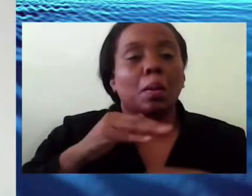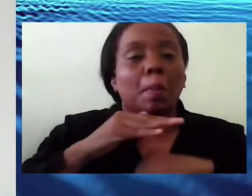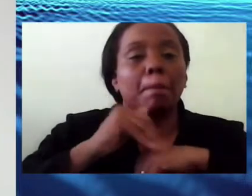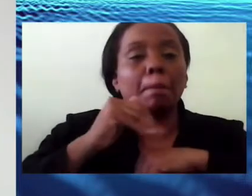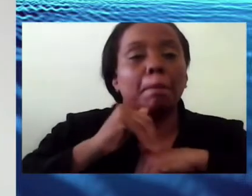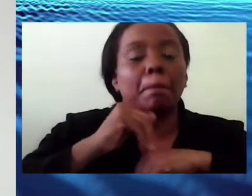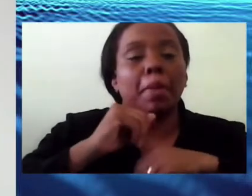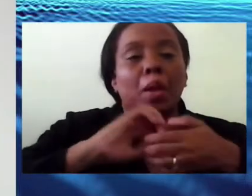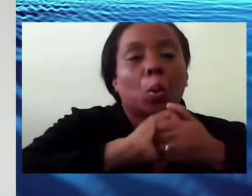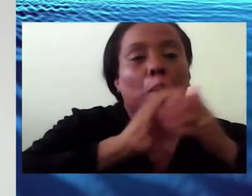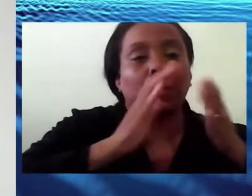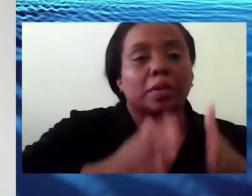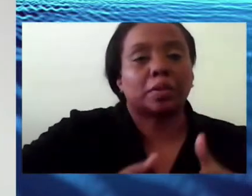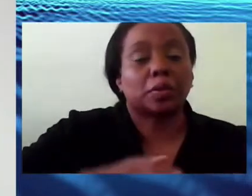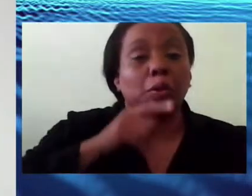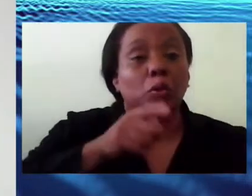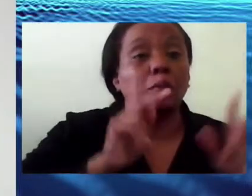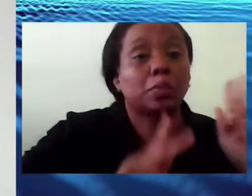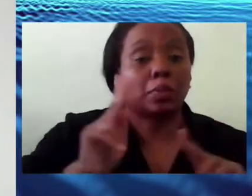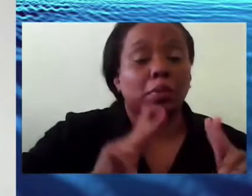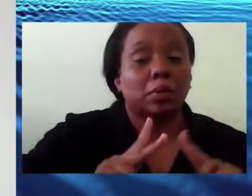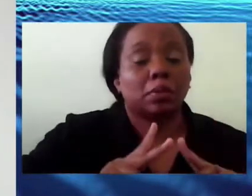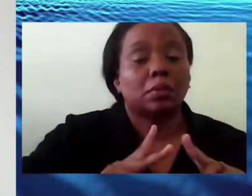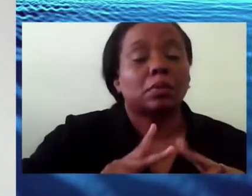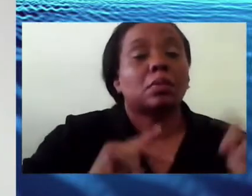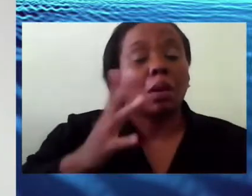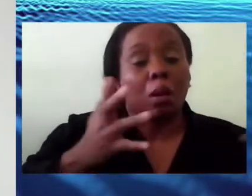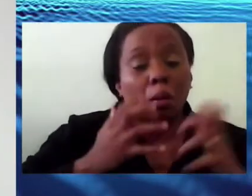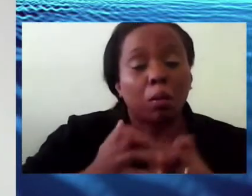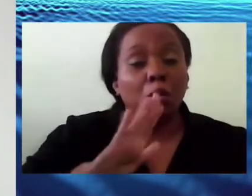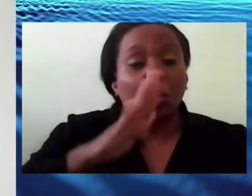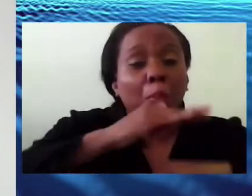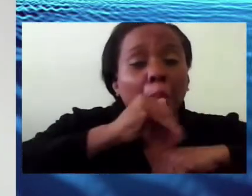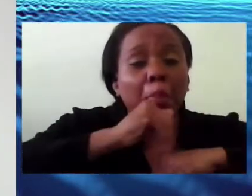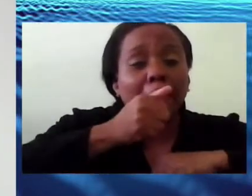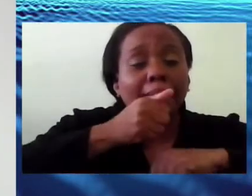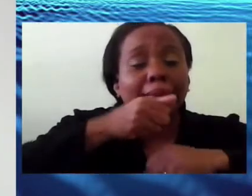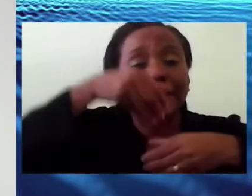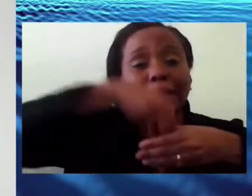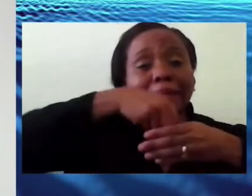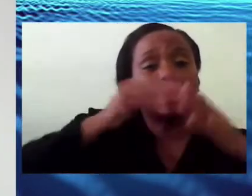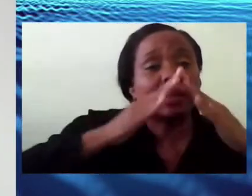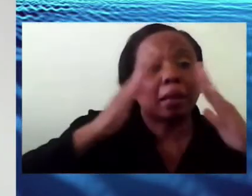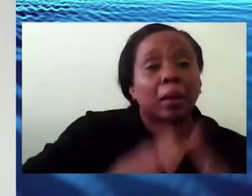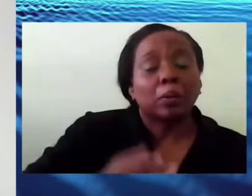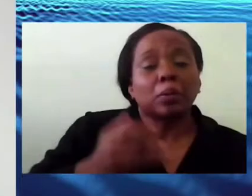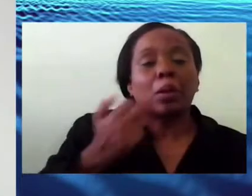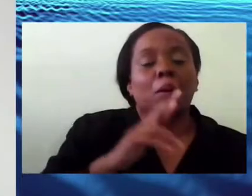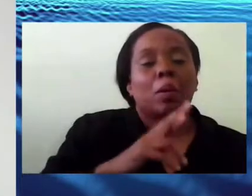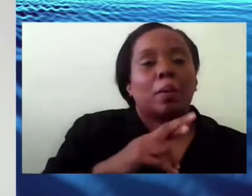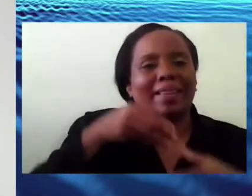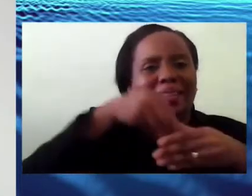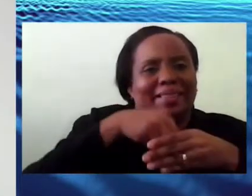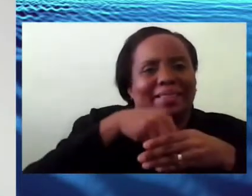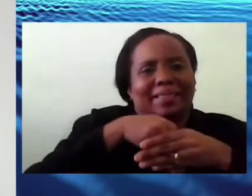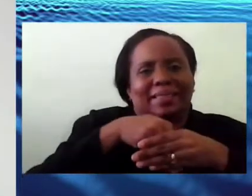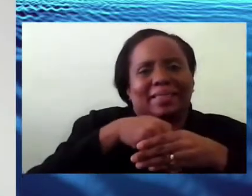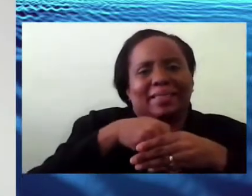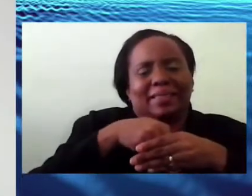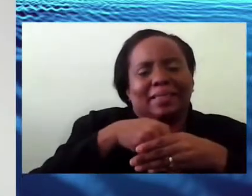Try to keep your pets either indoors or in some sort of sheltered structure, especially during